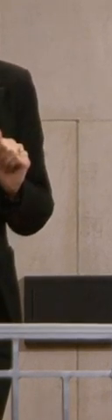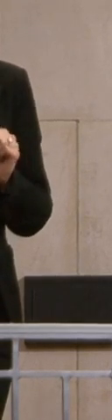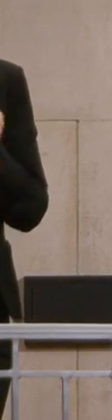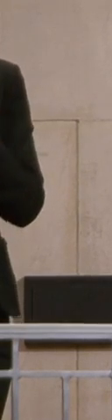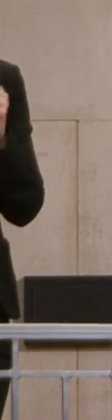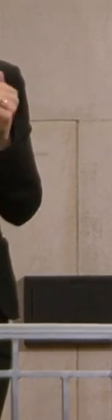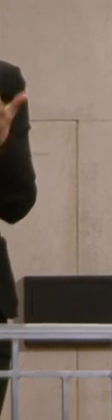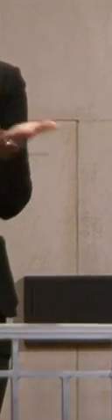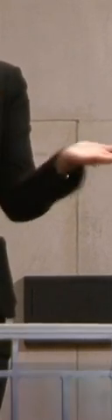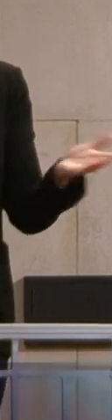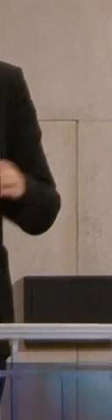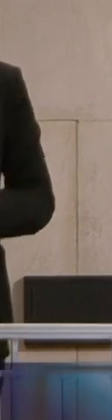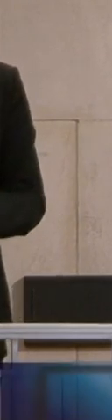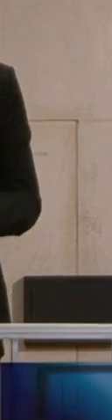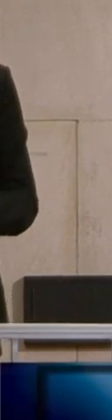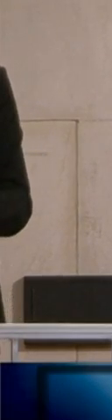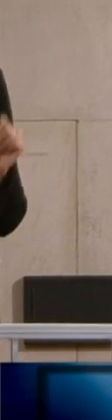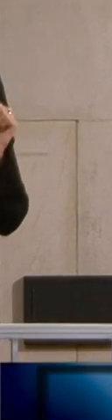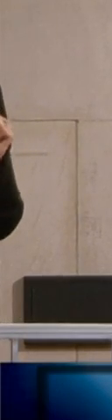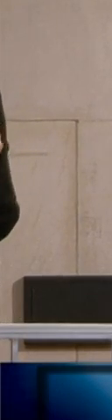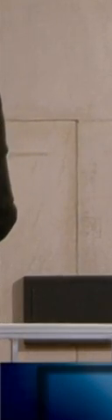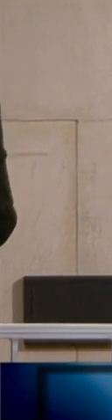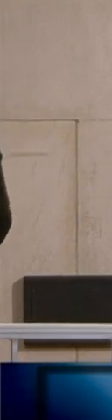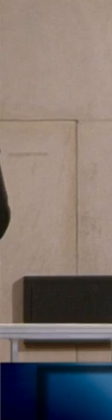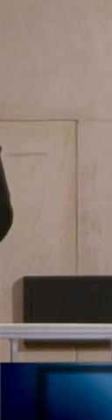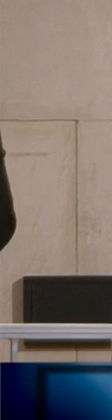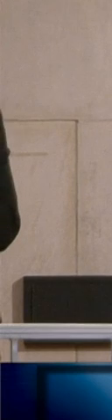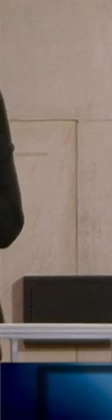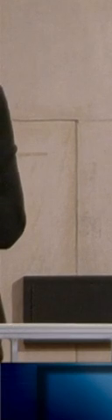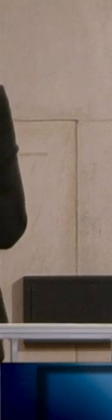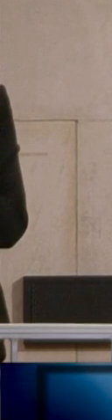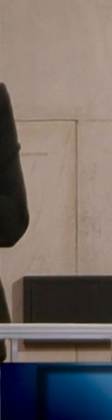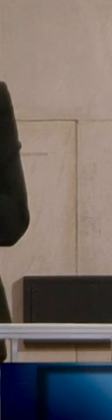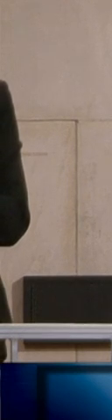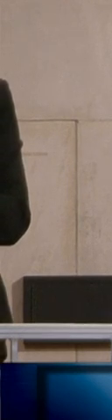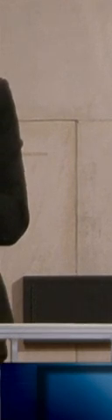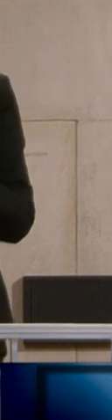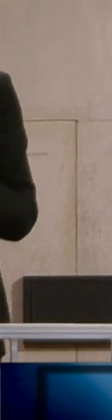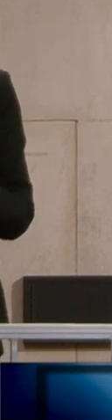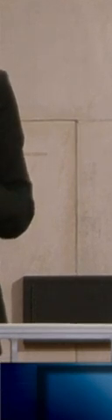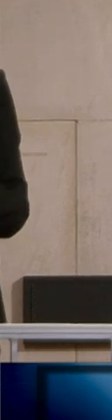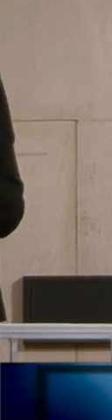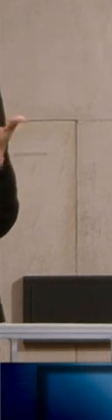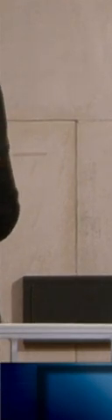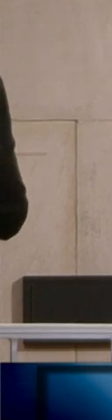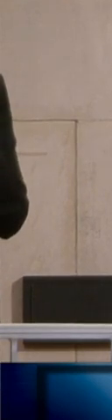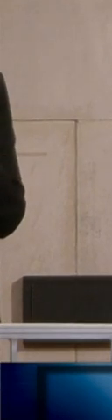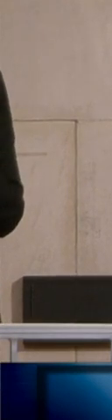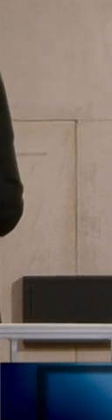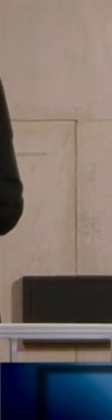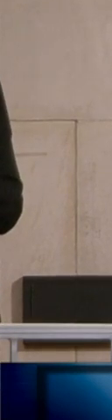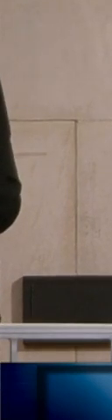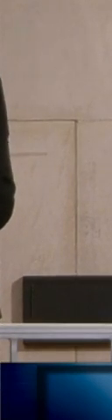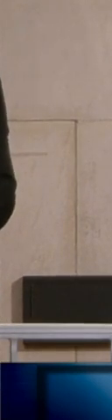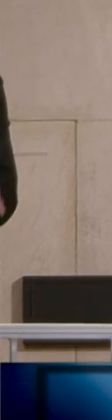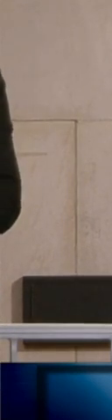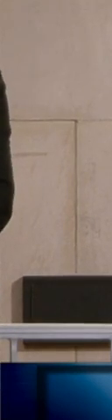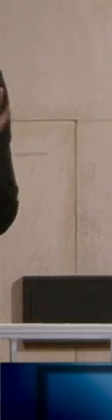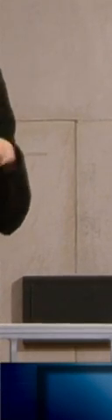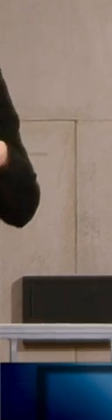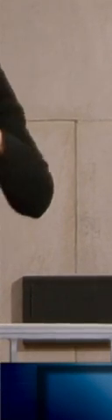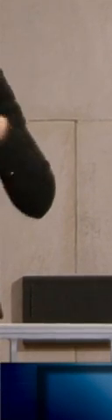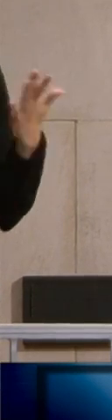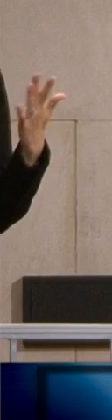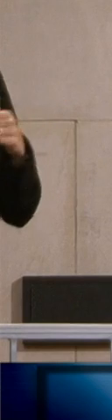you. You know, you all are such heroes to our community, to our whole country, and I'm so delighted to